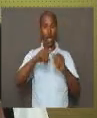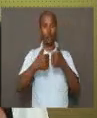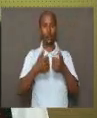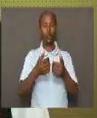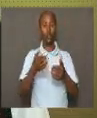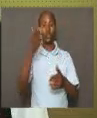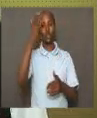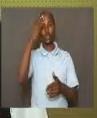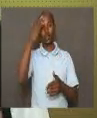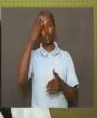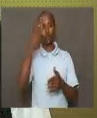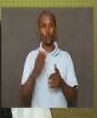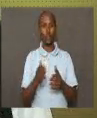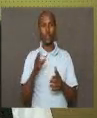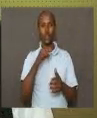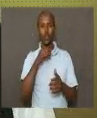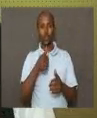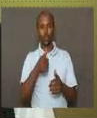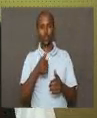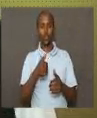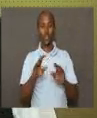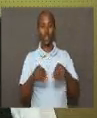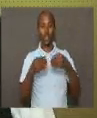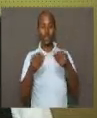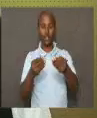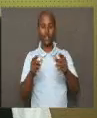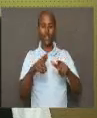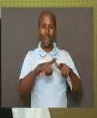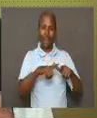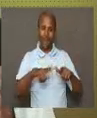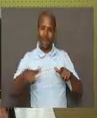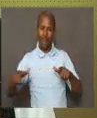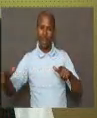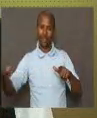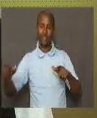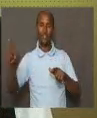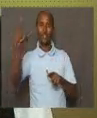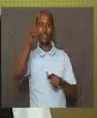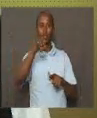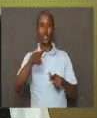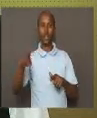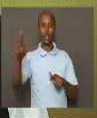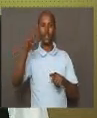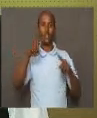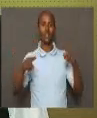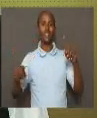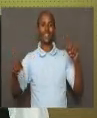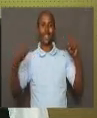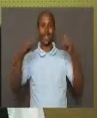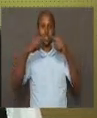to determine whether or not a given line and circle intersect.